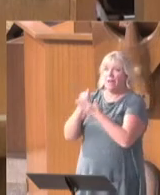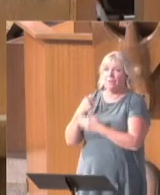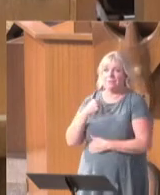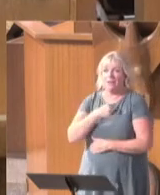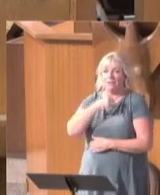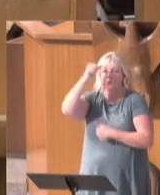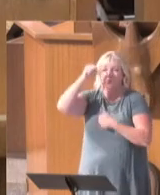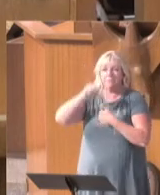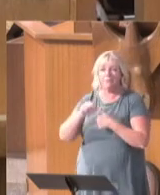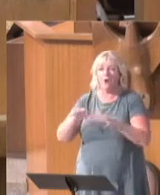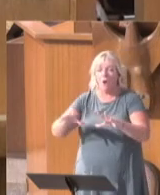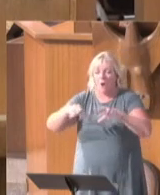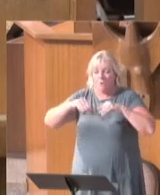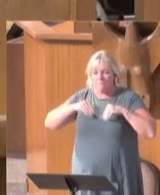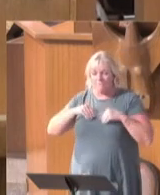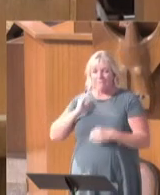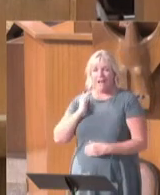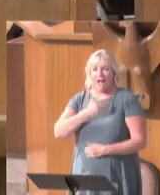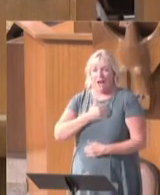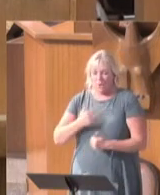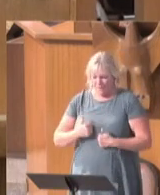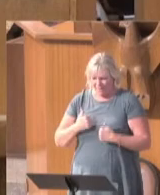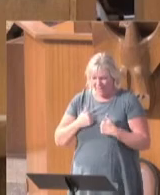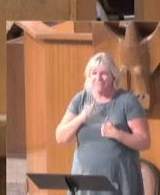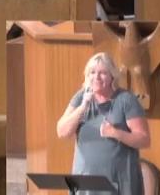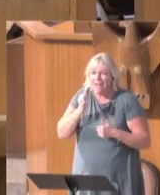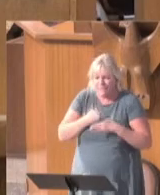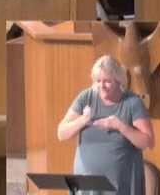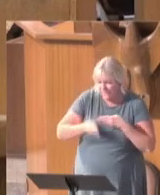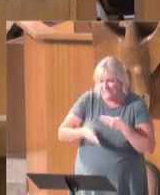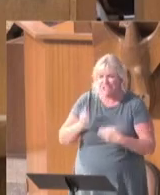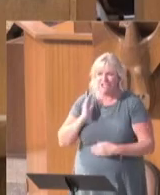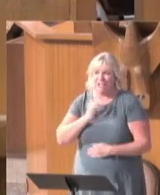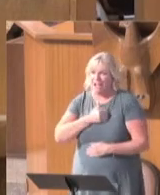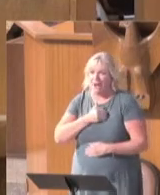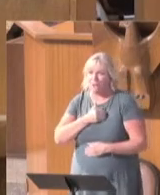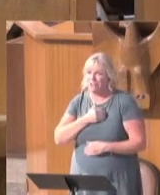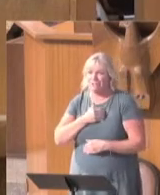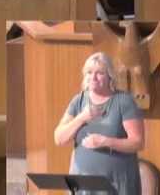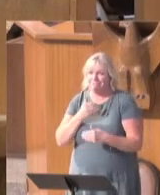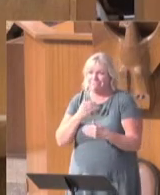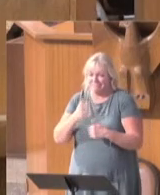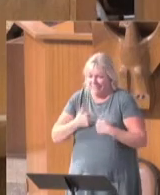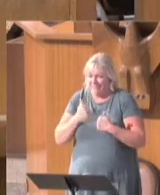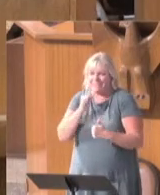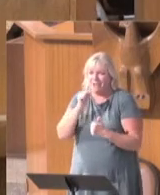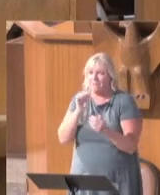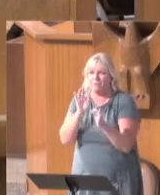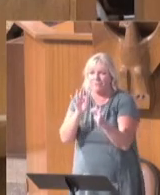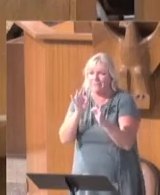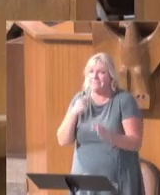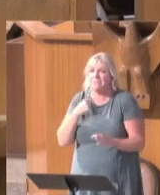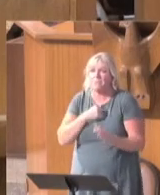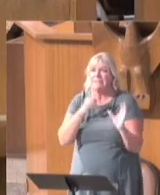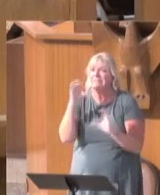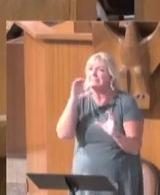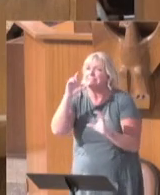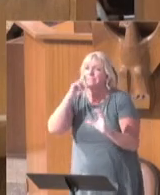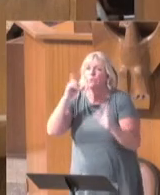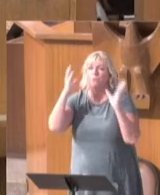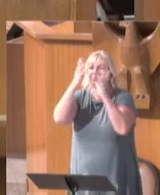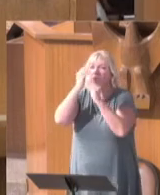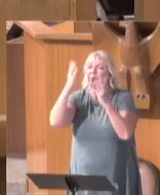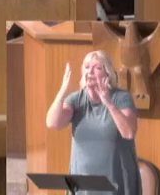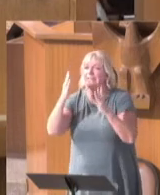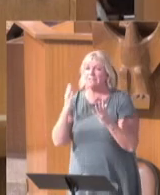to embrace our unfinished, imperfect realities, to attempt to find beauty and even joy